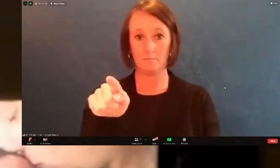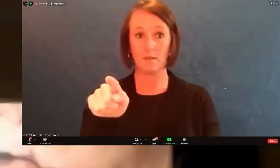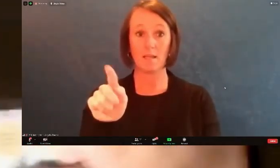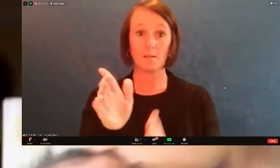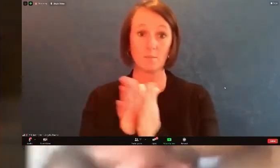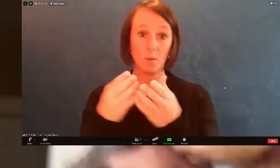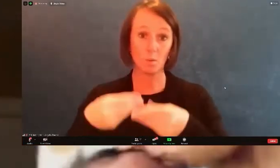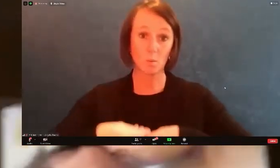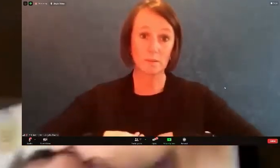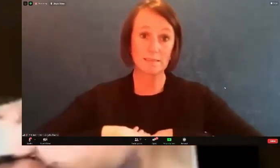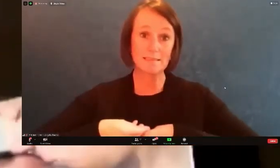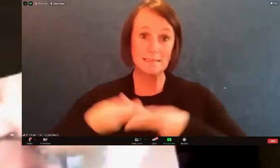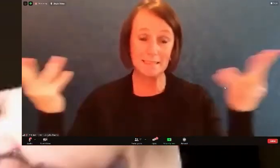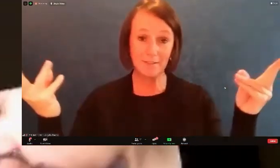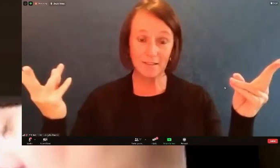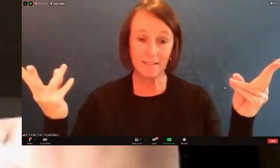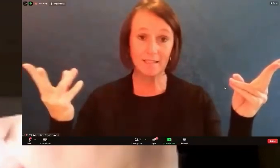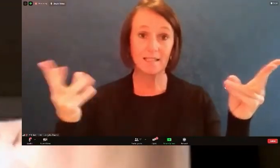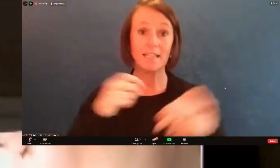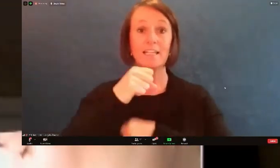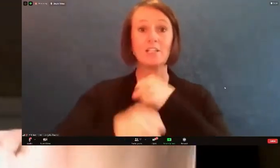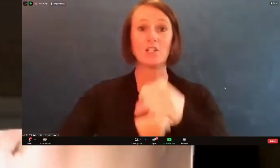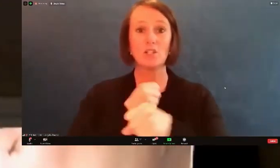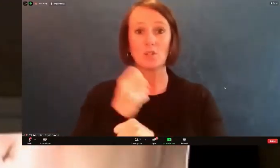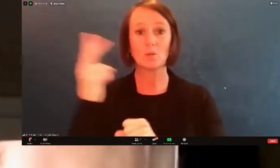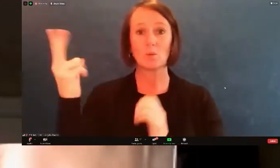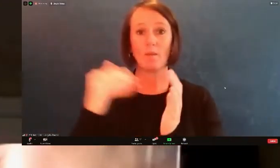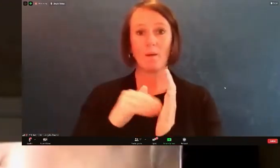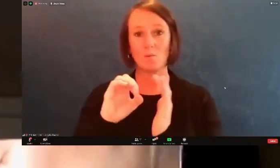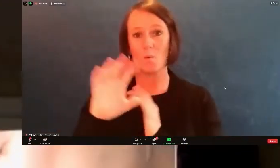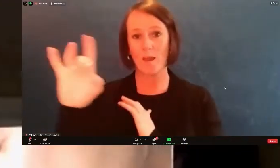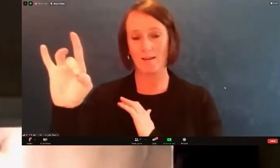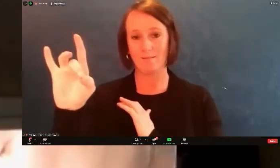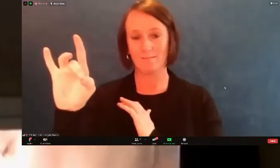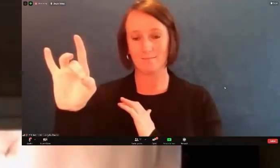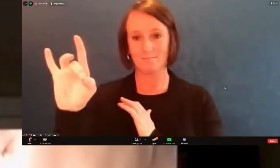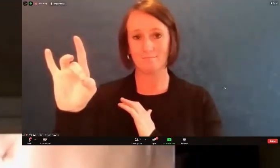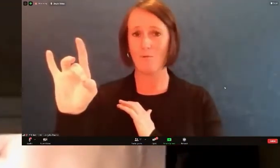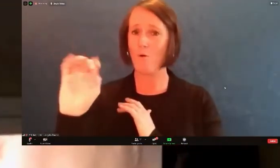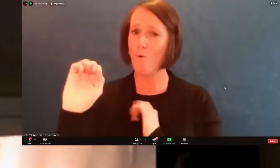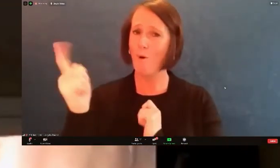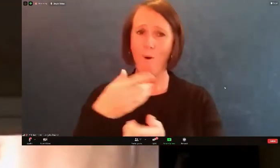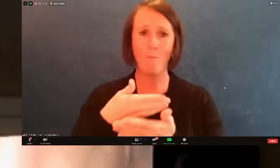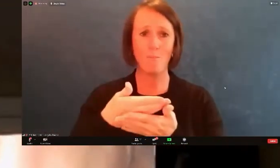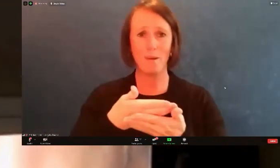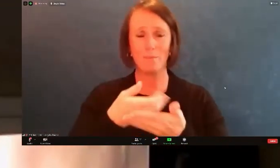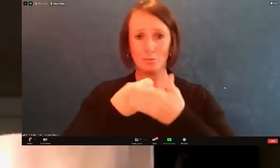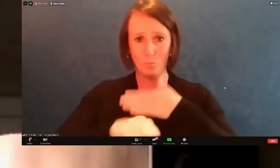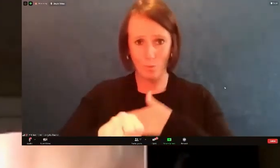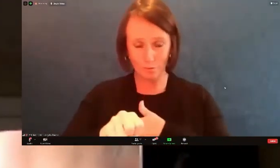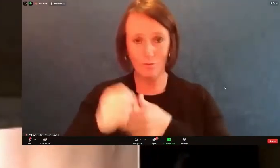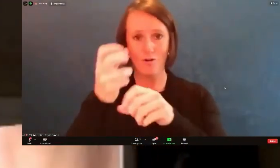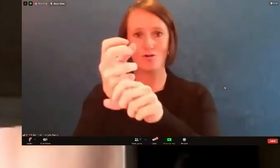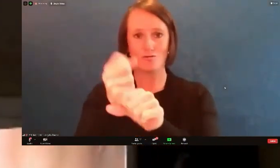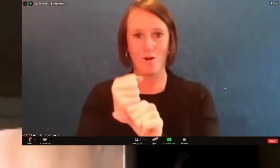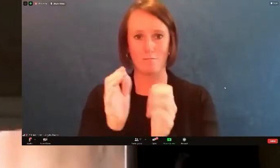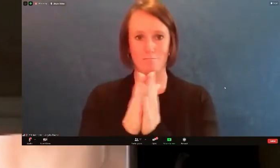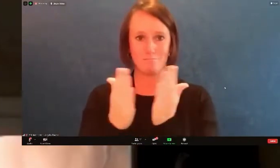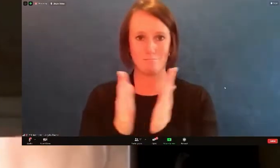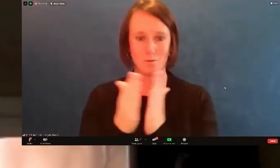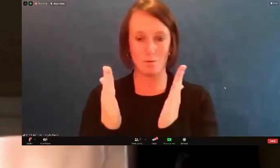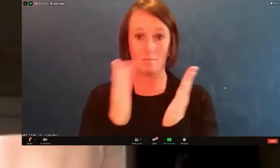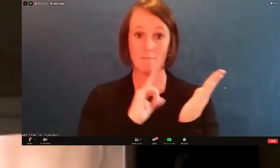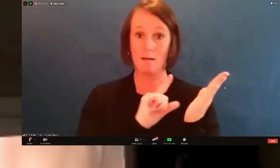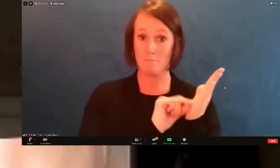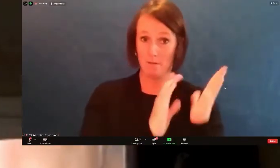Columbia in 2008. It's called Welcome Song for Baby. And Welcome Song for Baby, we gave away. My publisher is